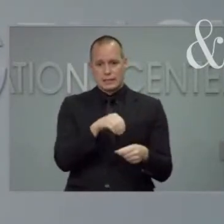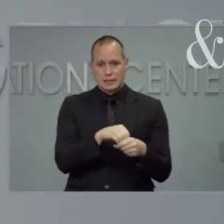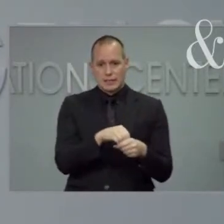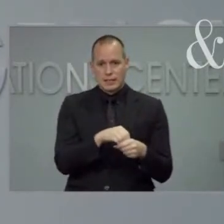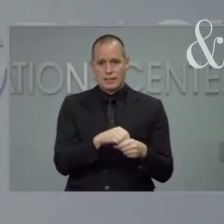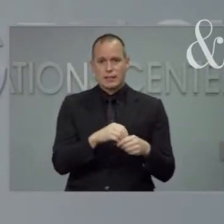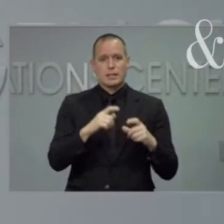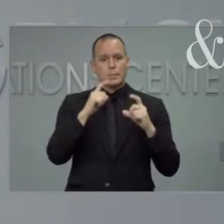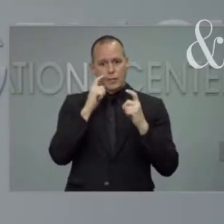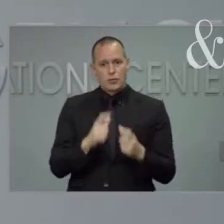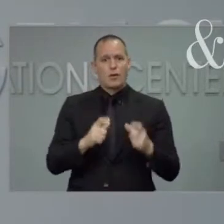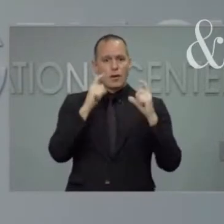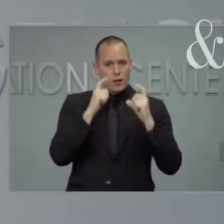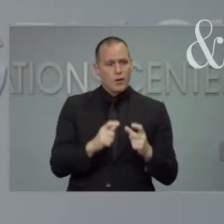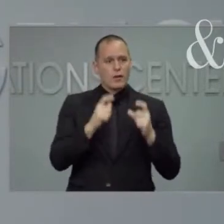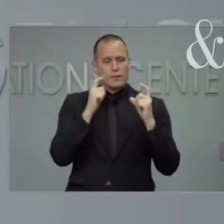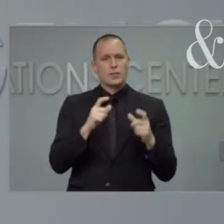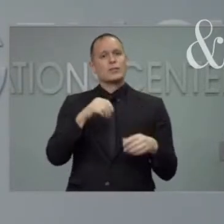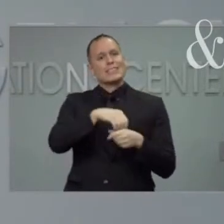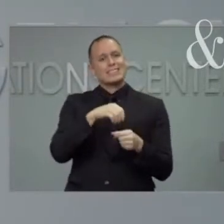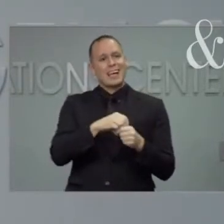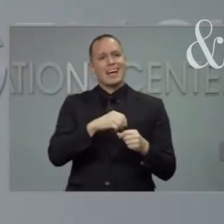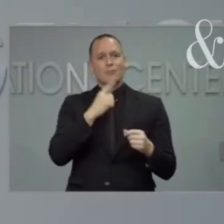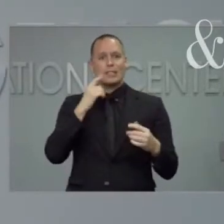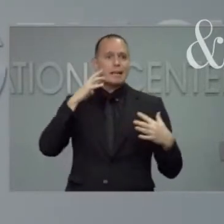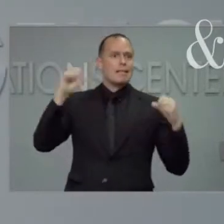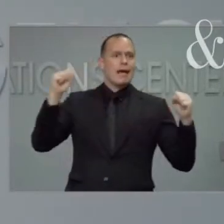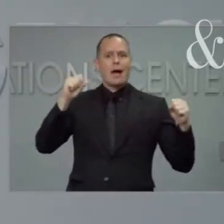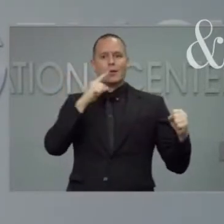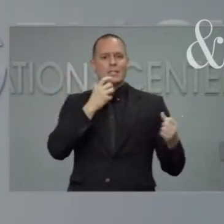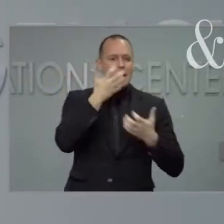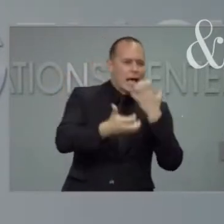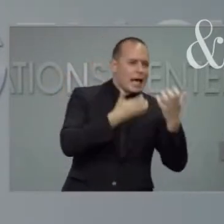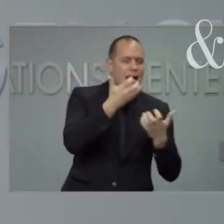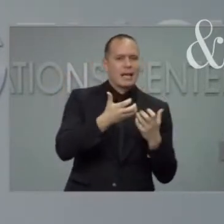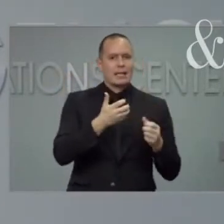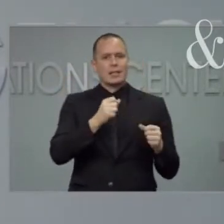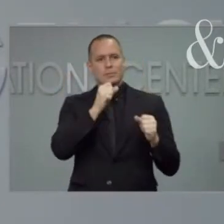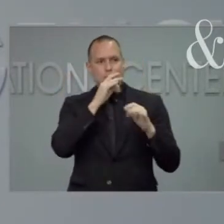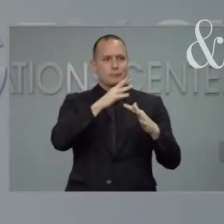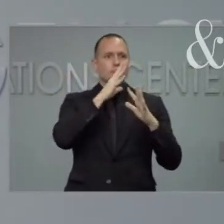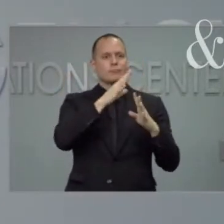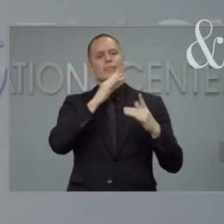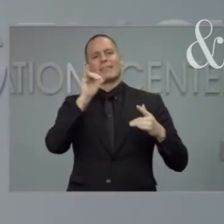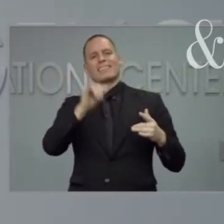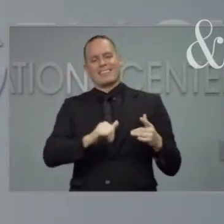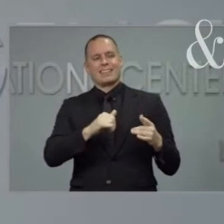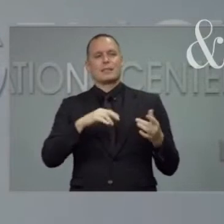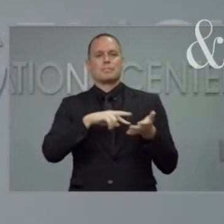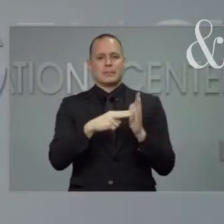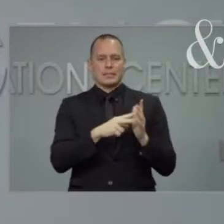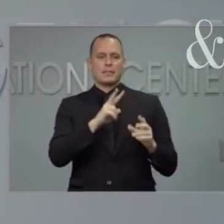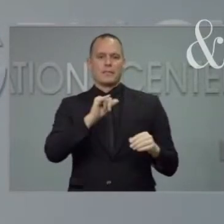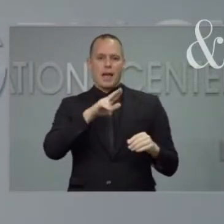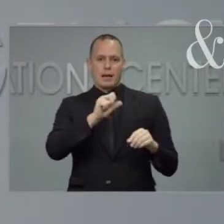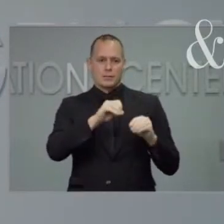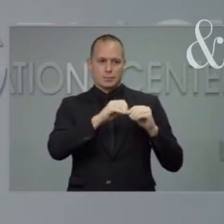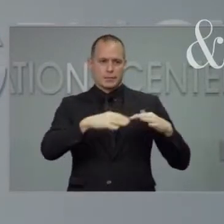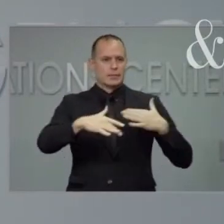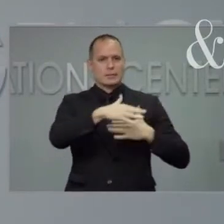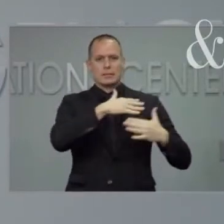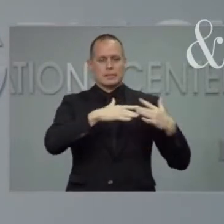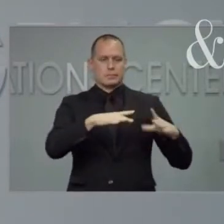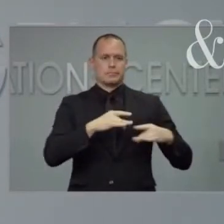you're singing, you're yelling. Those are the kinds of things that we know put this virus out into the air and spread it to other people. So not